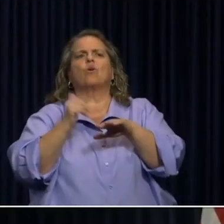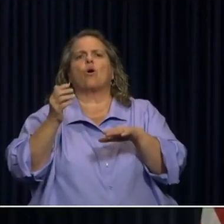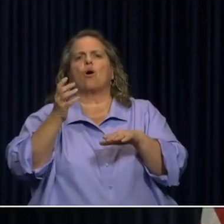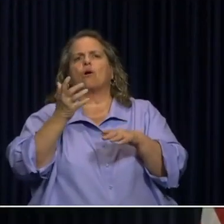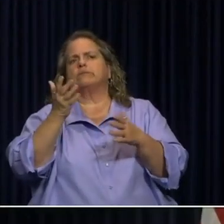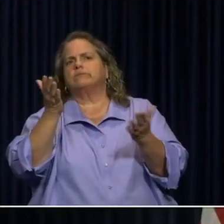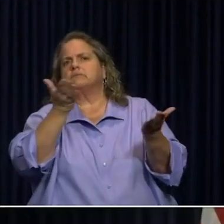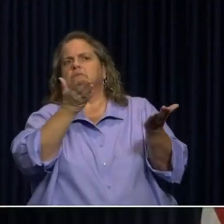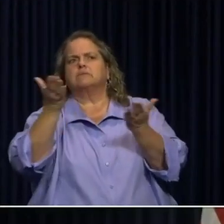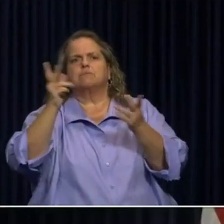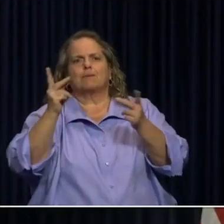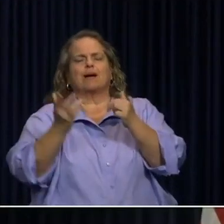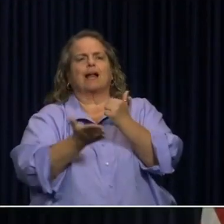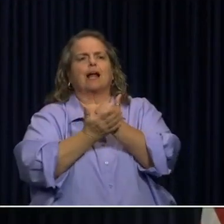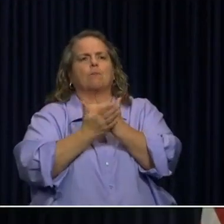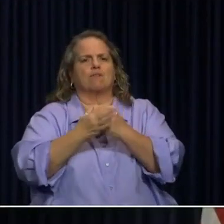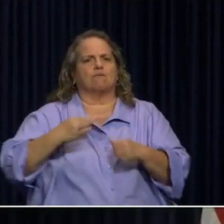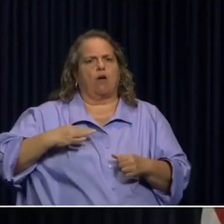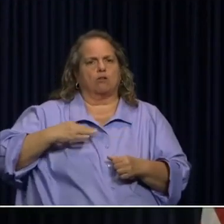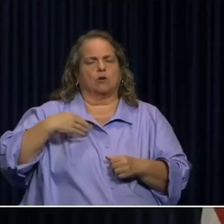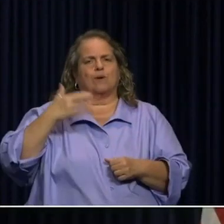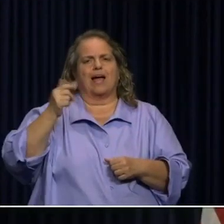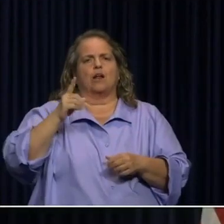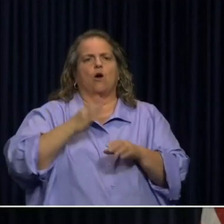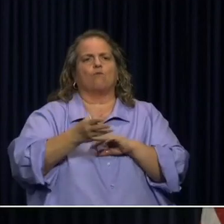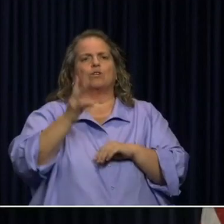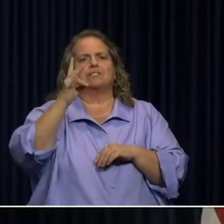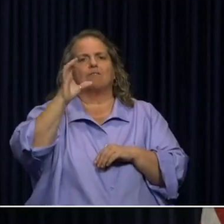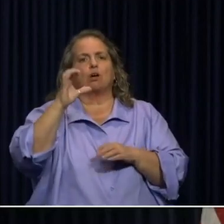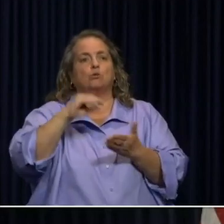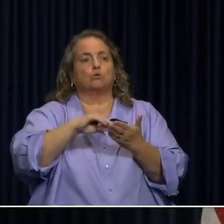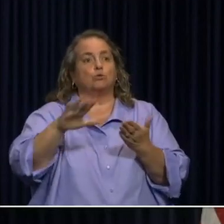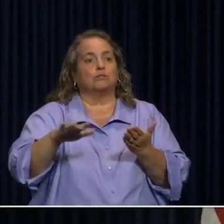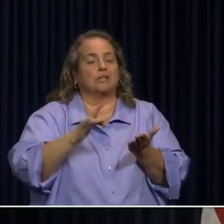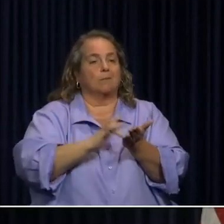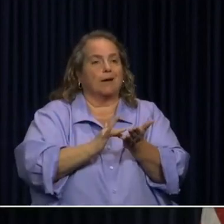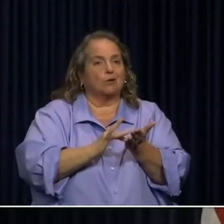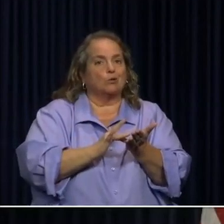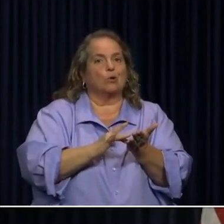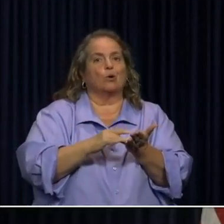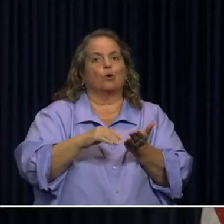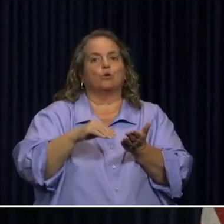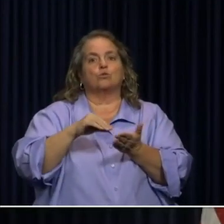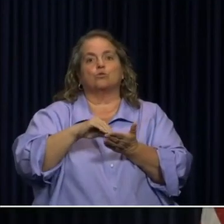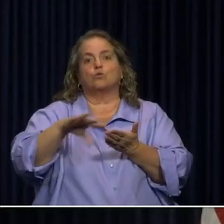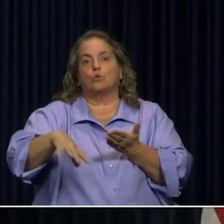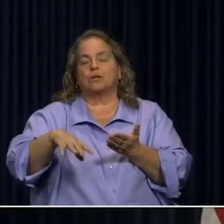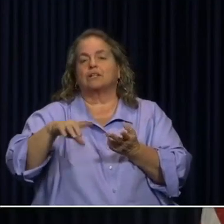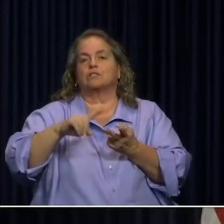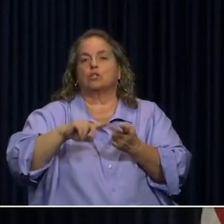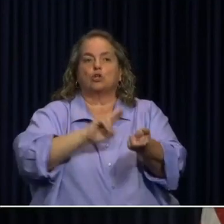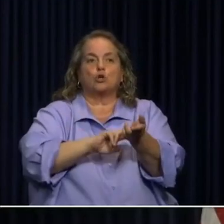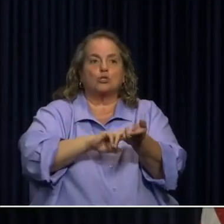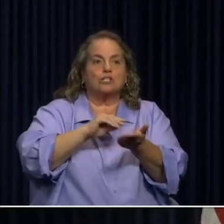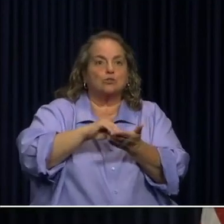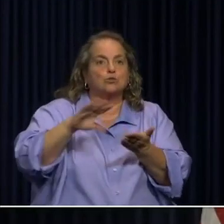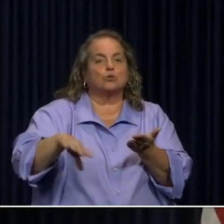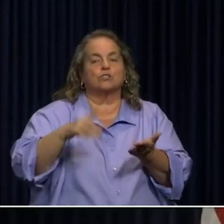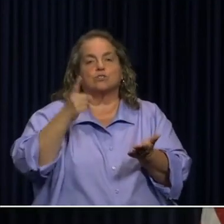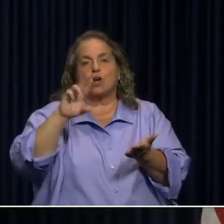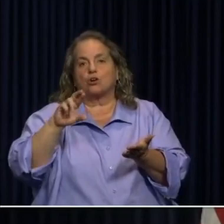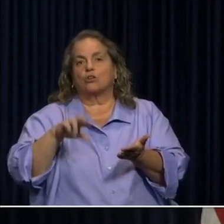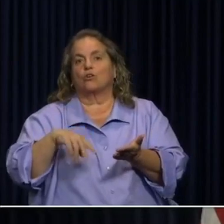have over 700 students in medical school, nursing school, pharmacy school, and other healthcare professionals and other non-healthcare